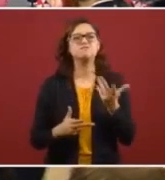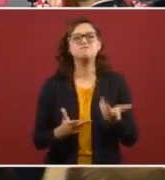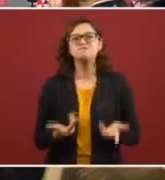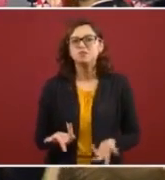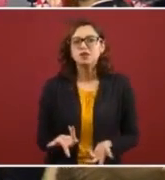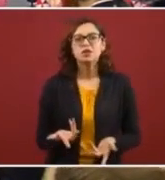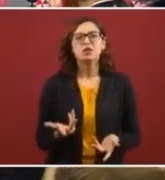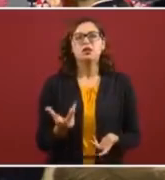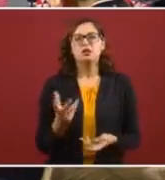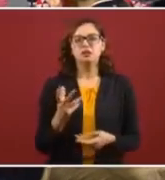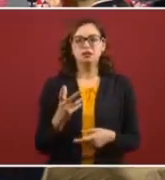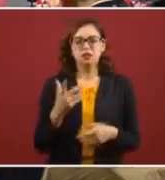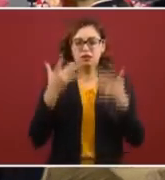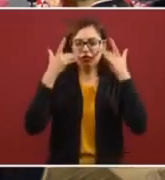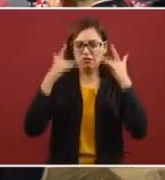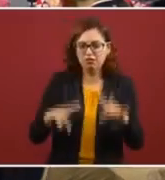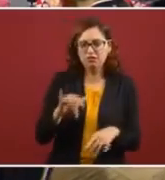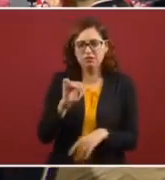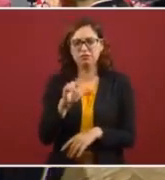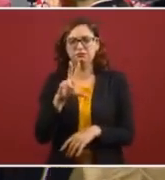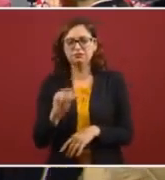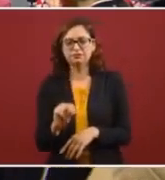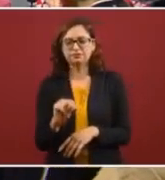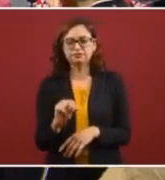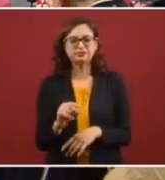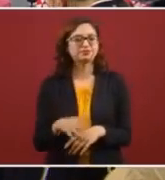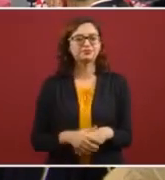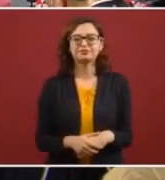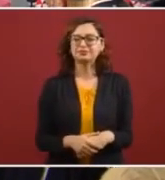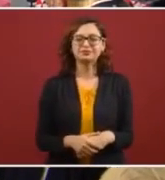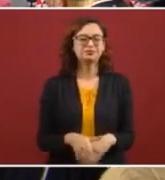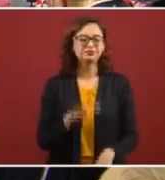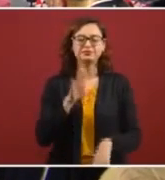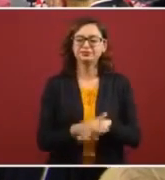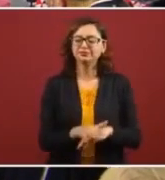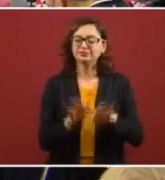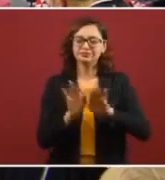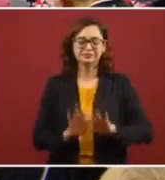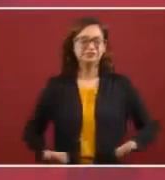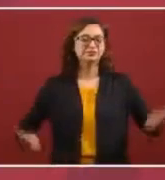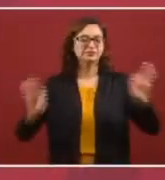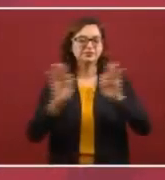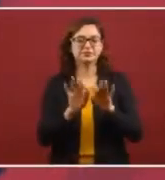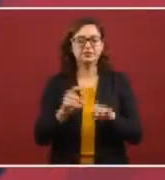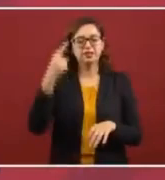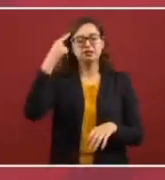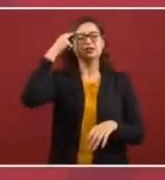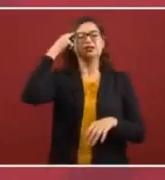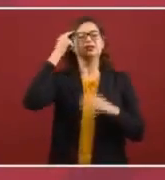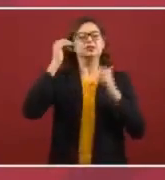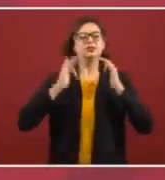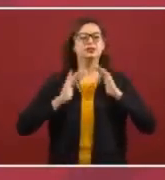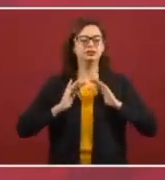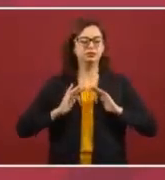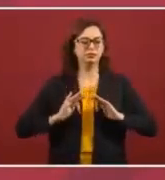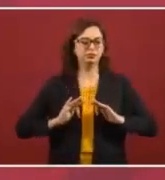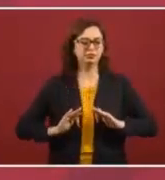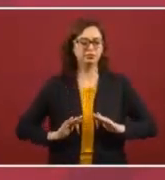or if someone needs to quit, or what's most important is to have